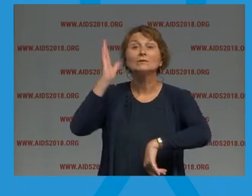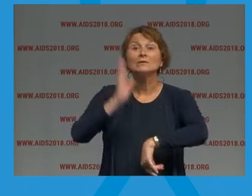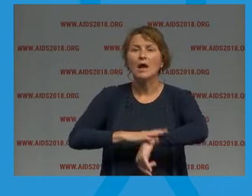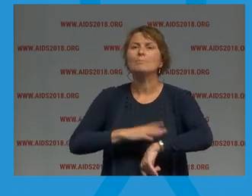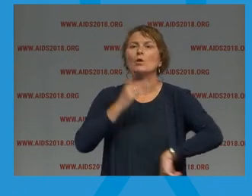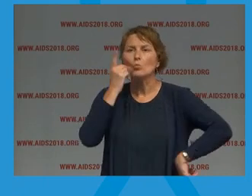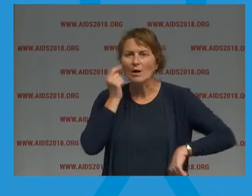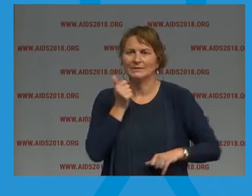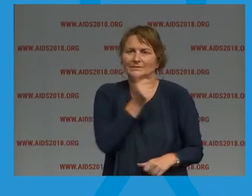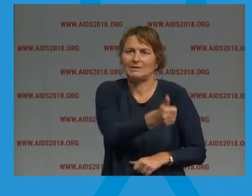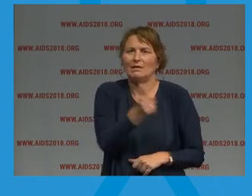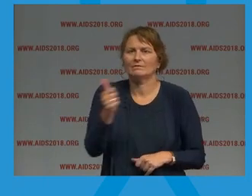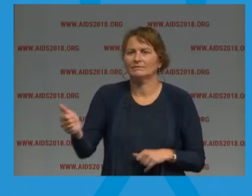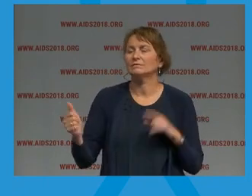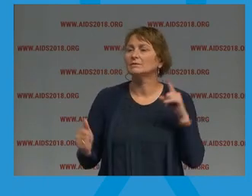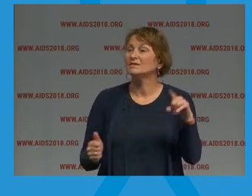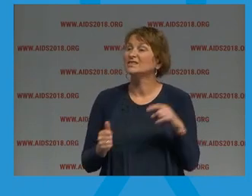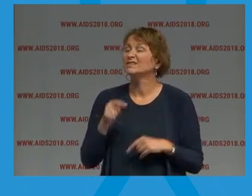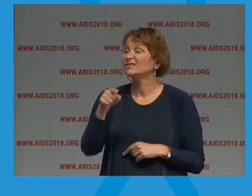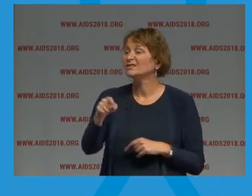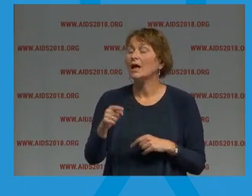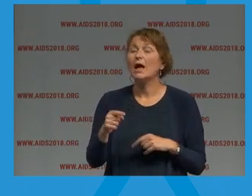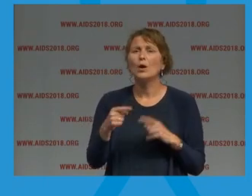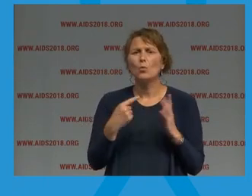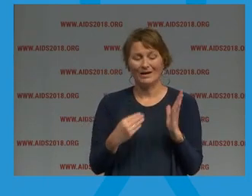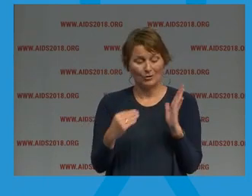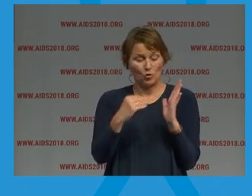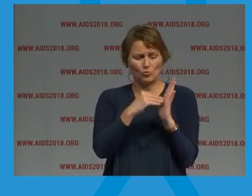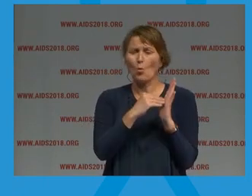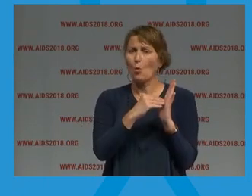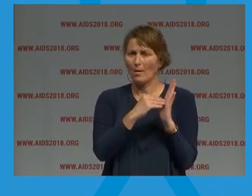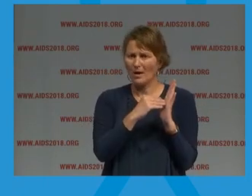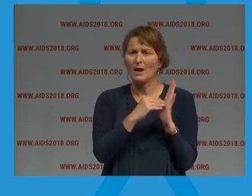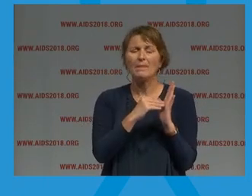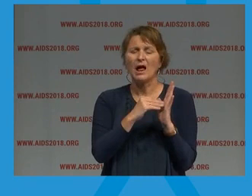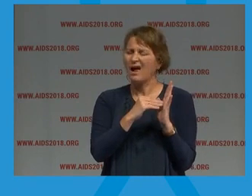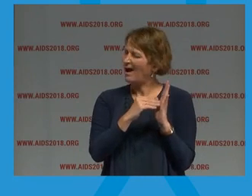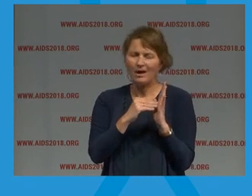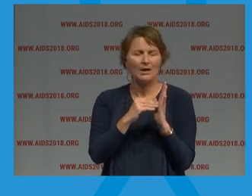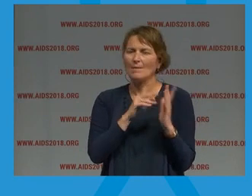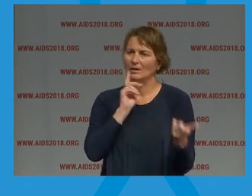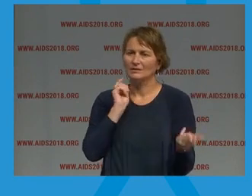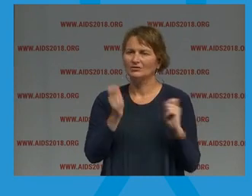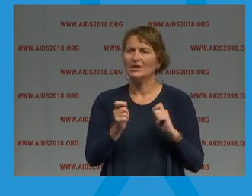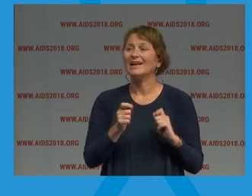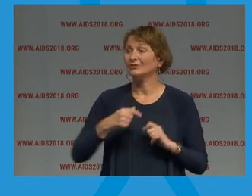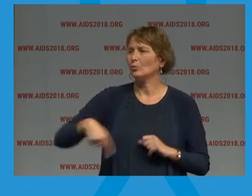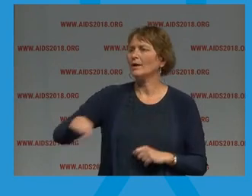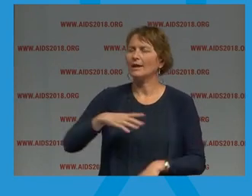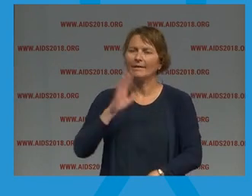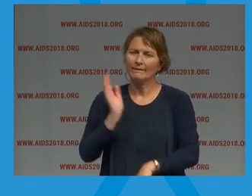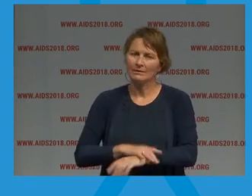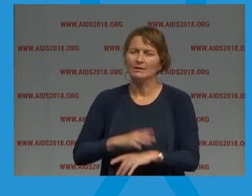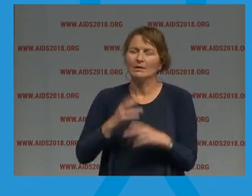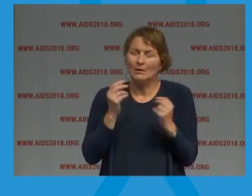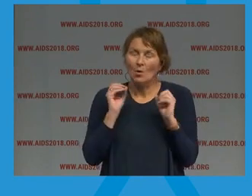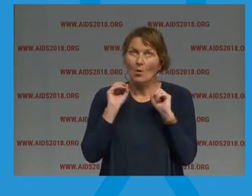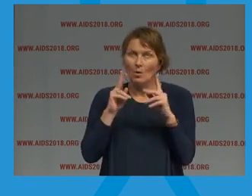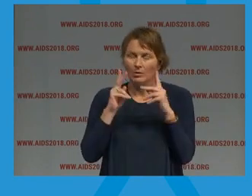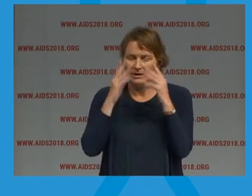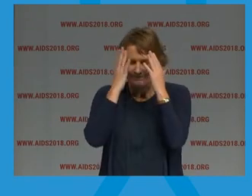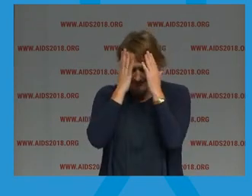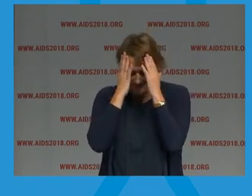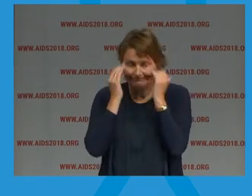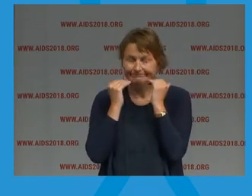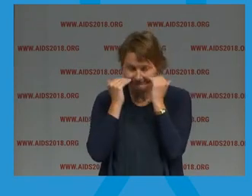just if we want to end these norms, we got to call bullshit on ourselves, step out. And celebrate women like that, and men